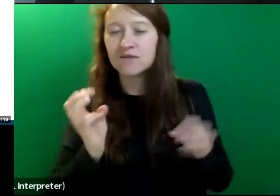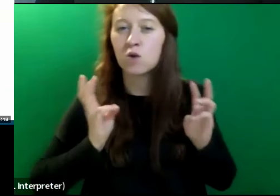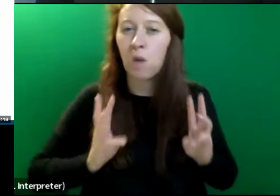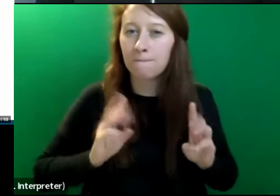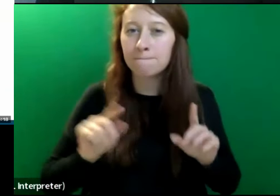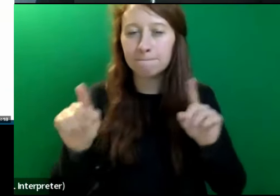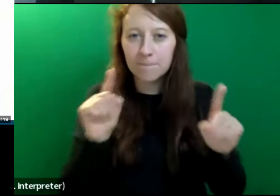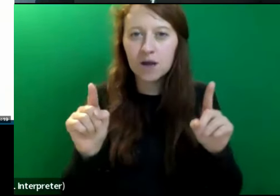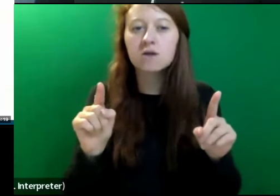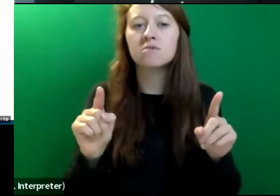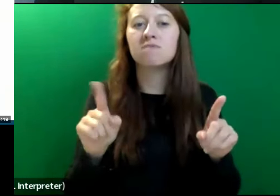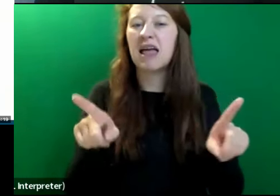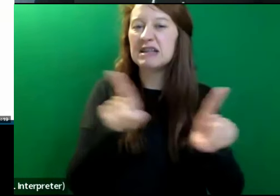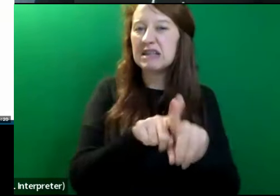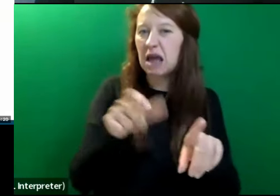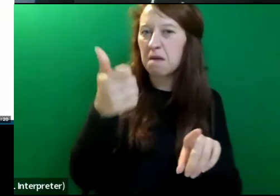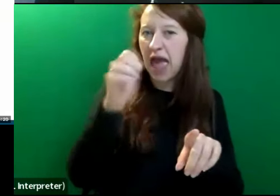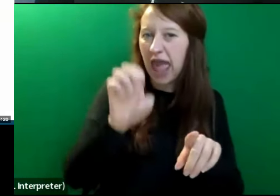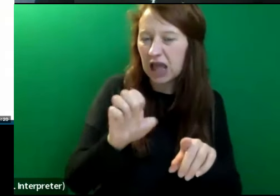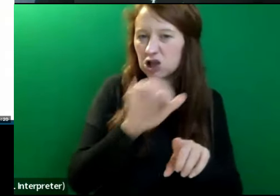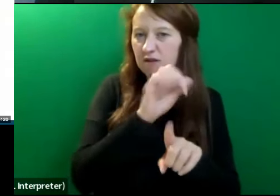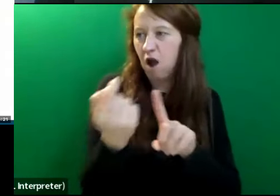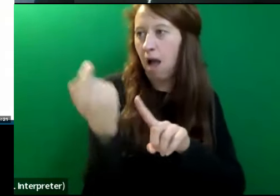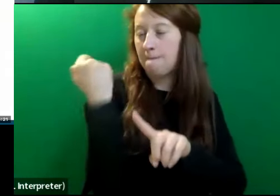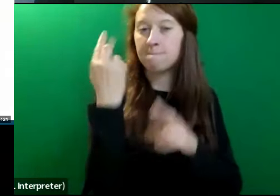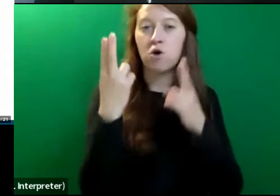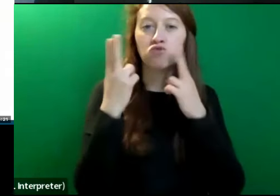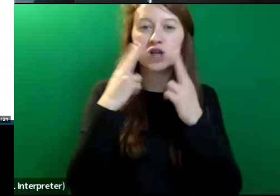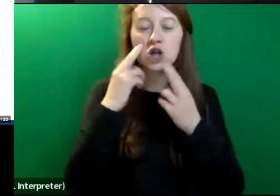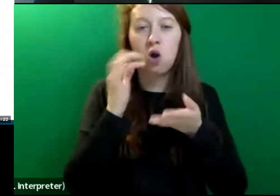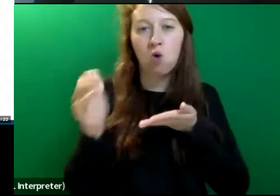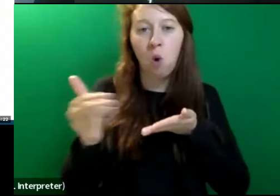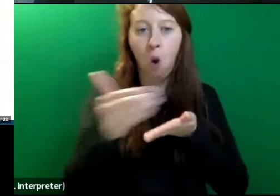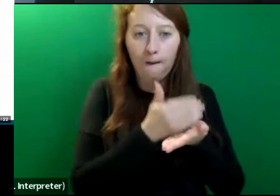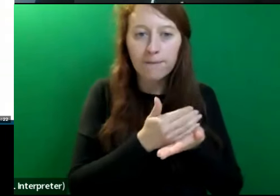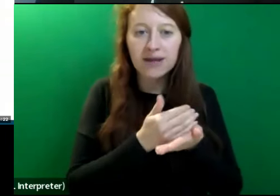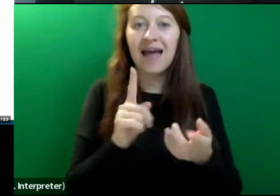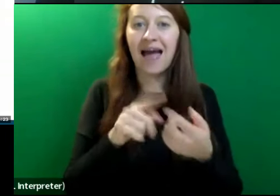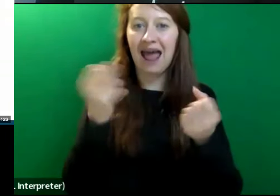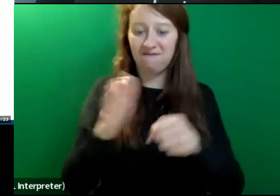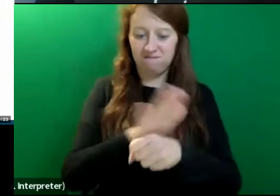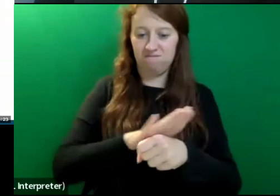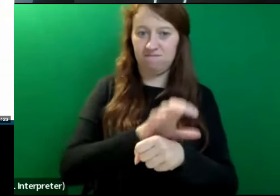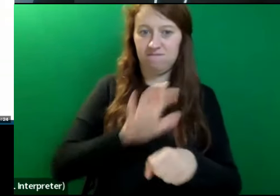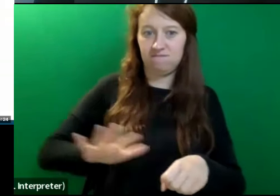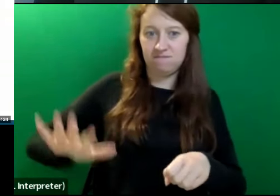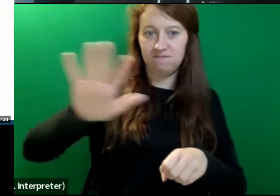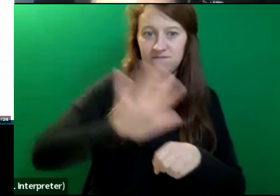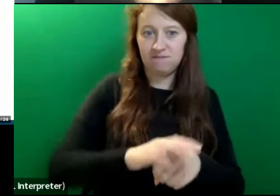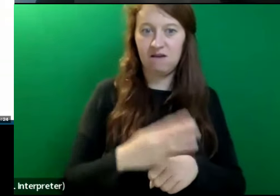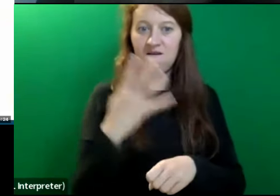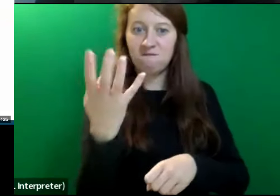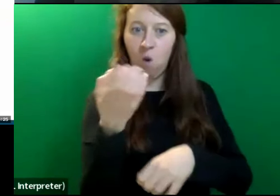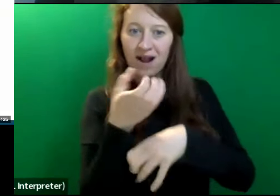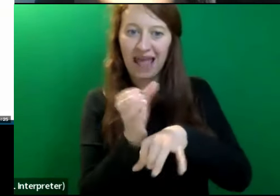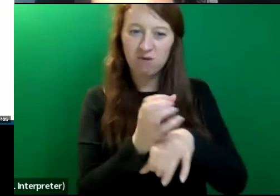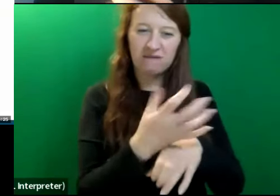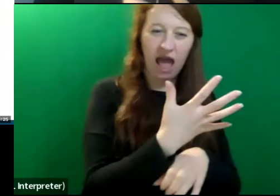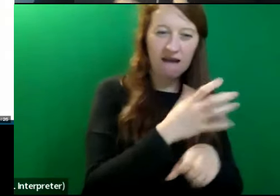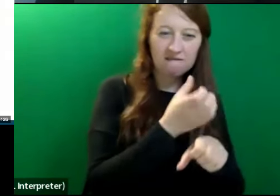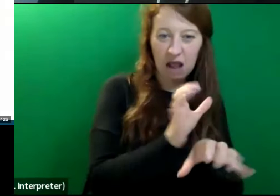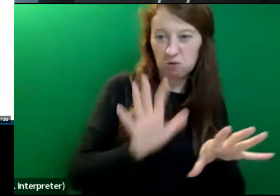in the original corpus. And I've got almost all the geographical areas. I've got four counties in there. So we could say that this was